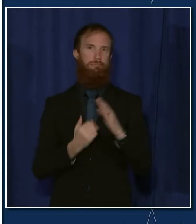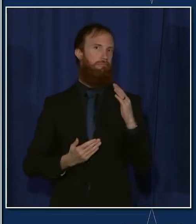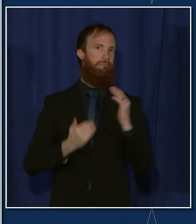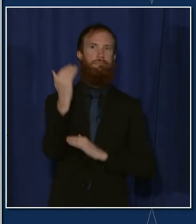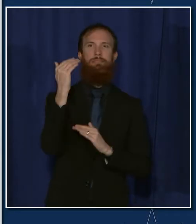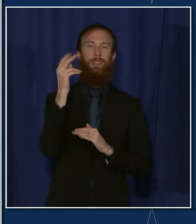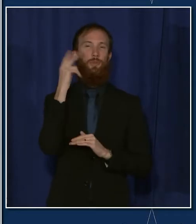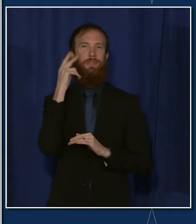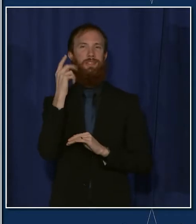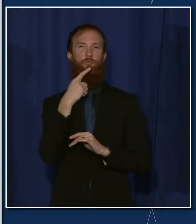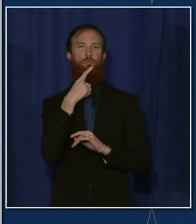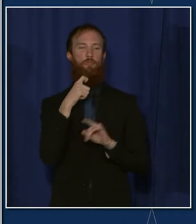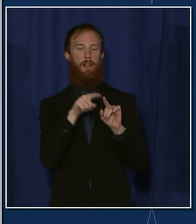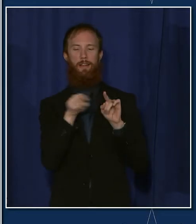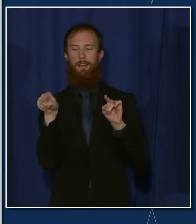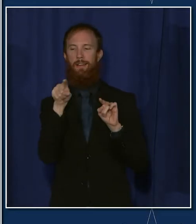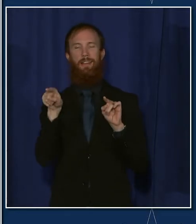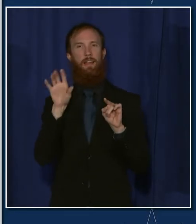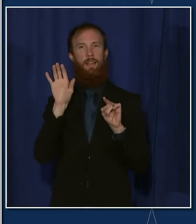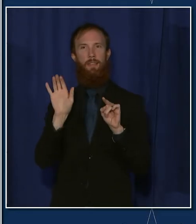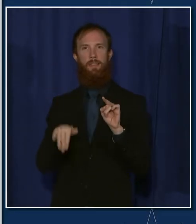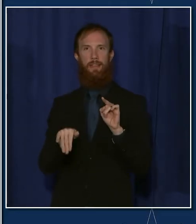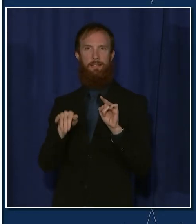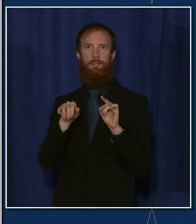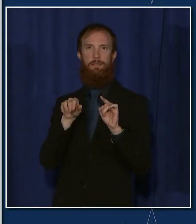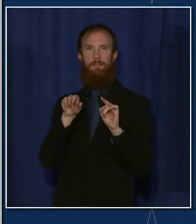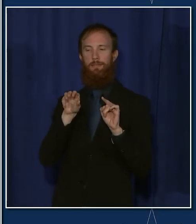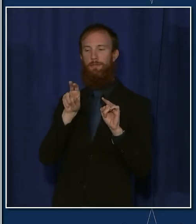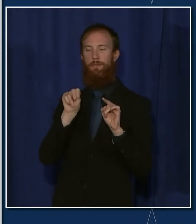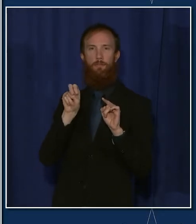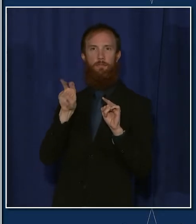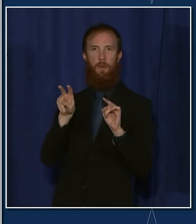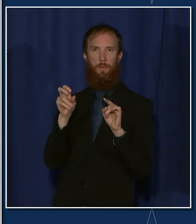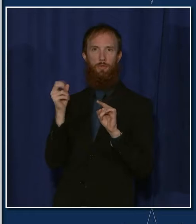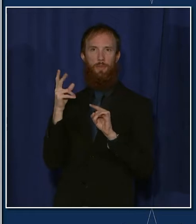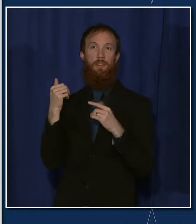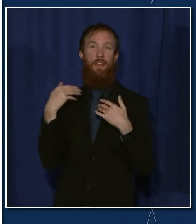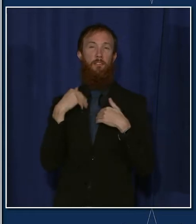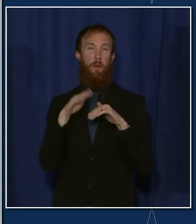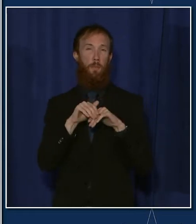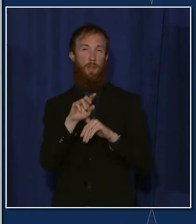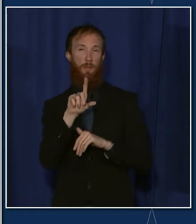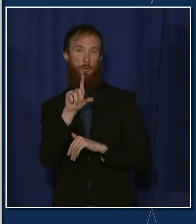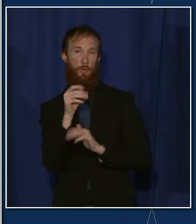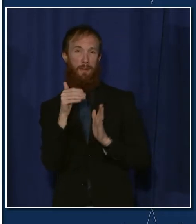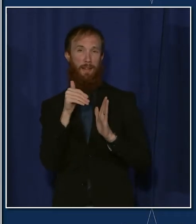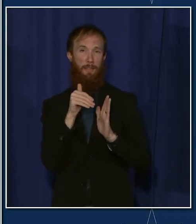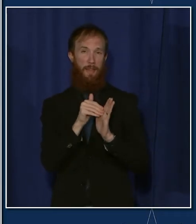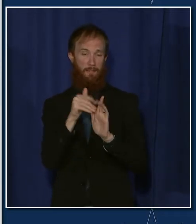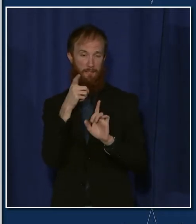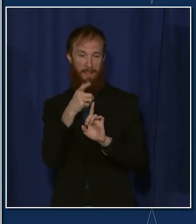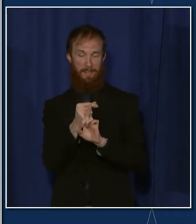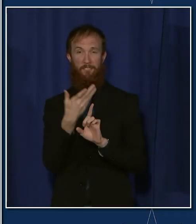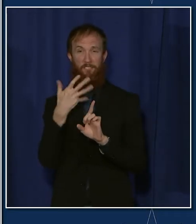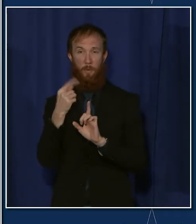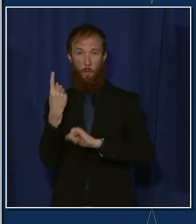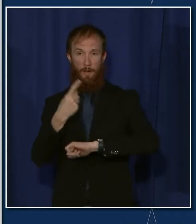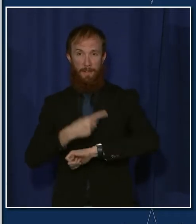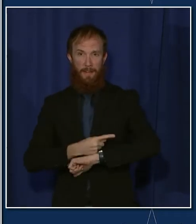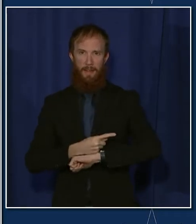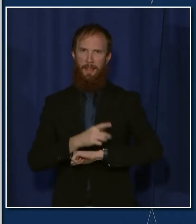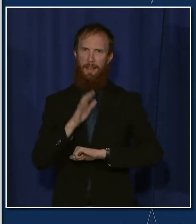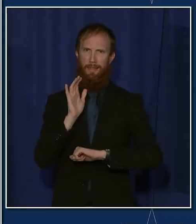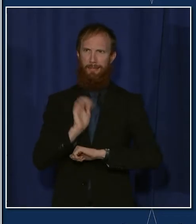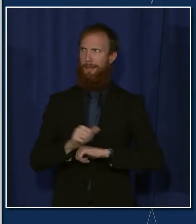and more than 20,000 vaccinations were done across the city, the most that we had done since May 15th.